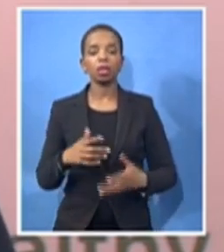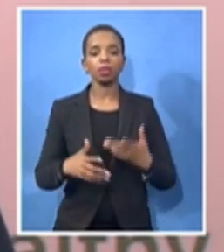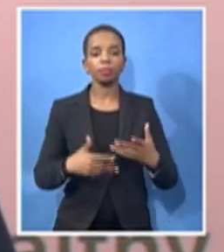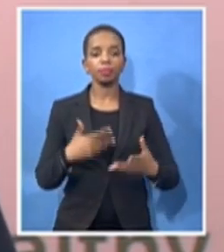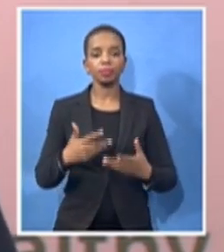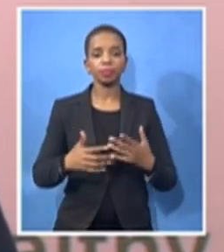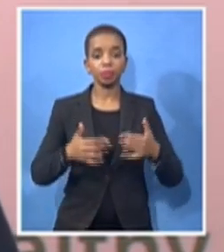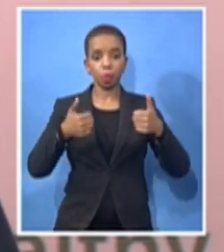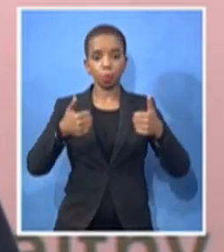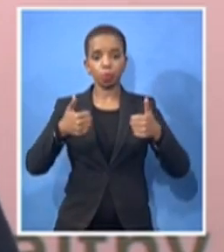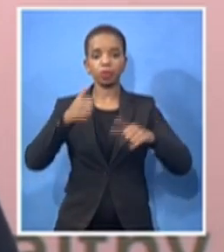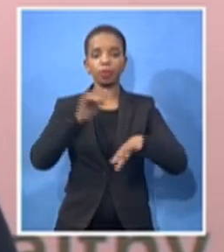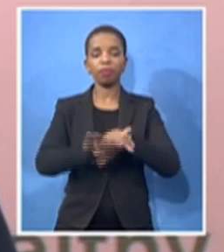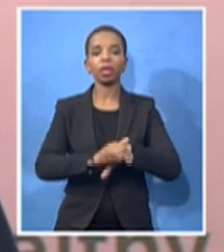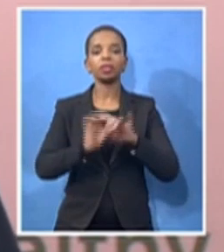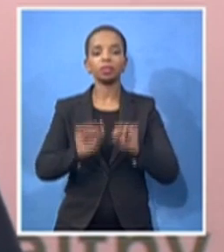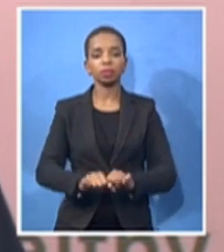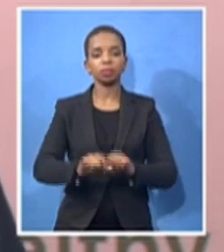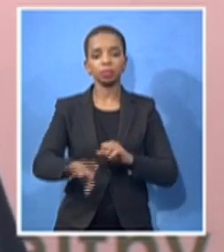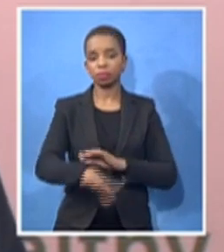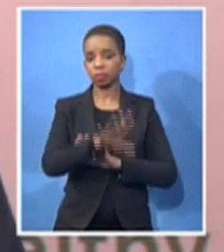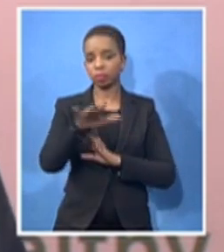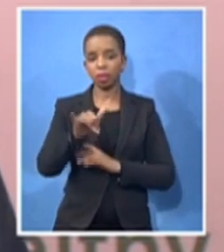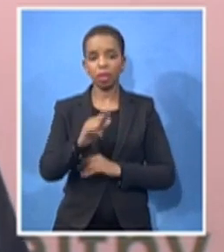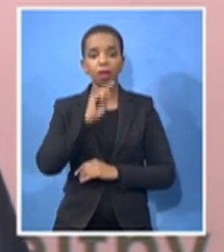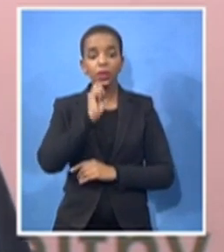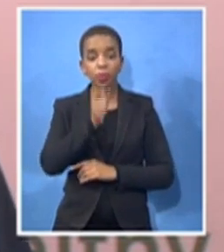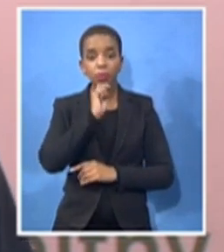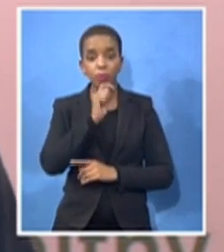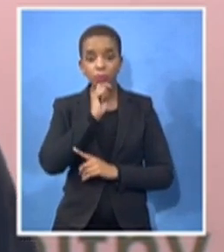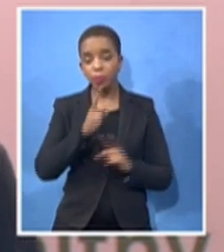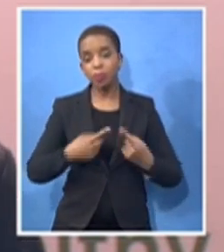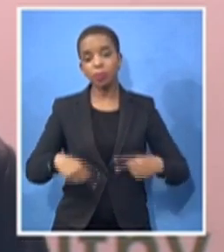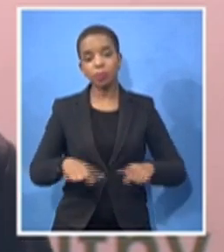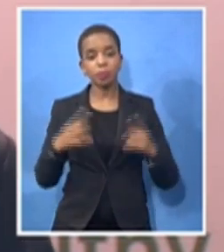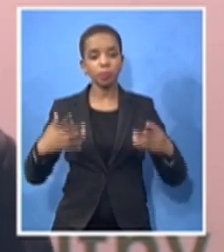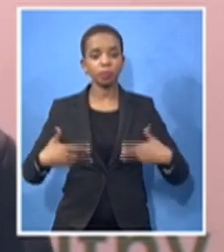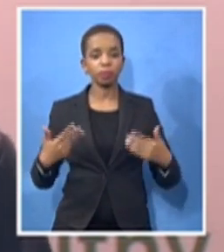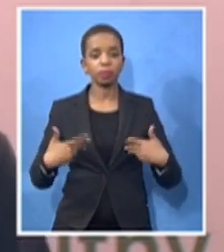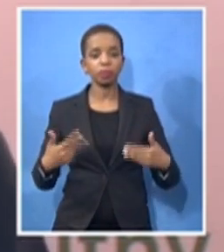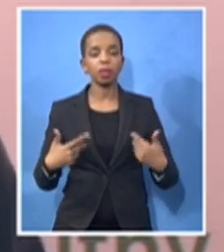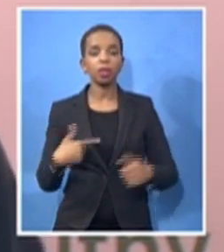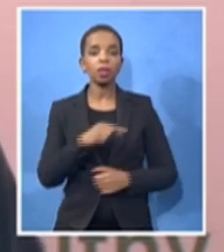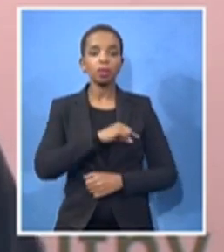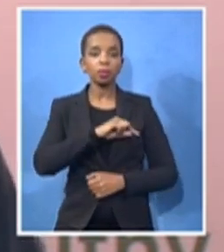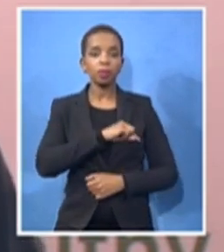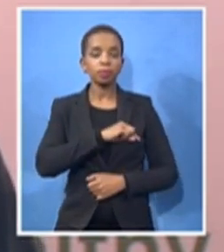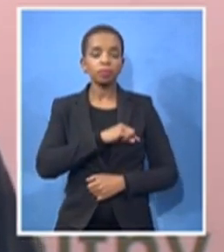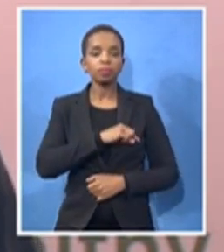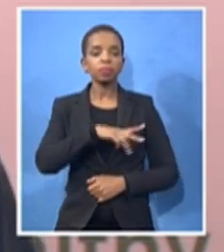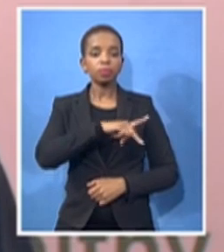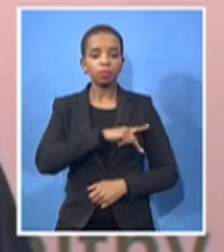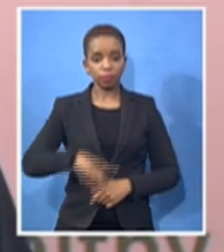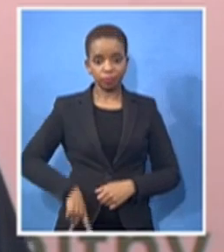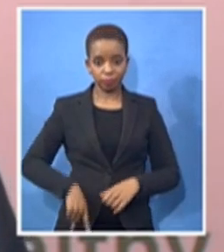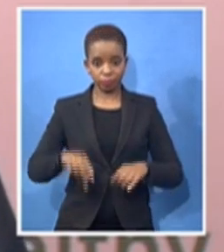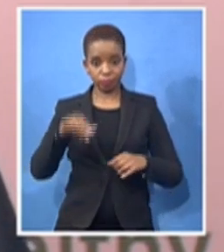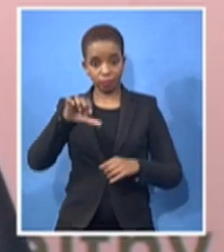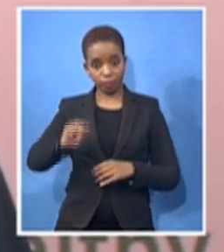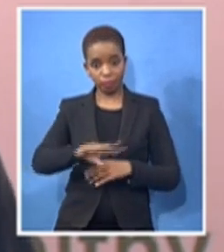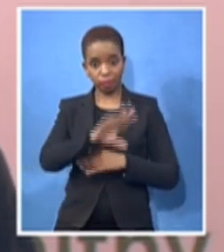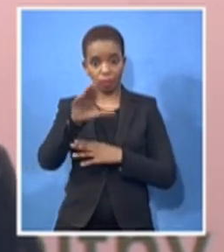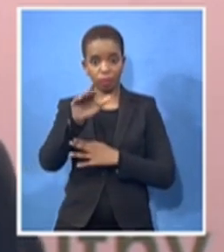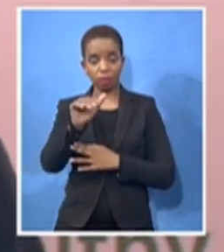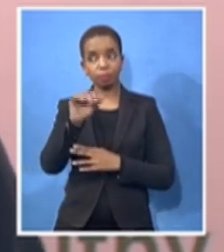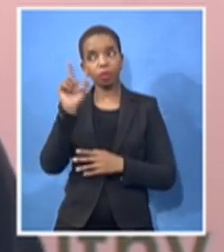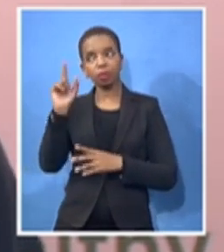that the President of the USA chose you because you, as the Minister said,